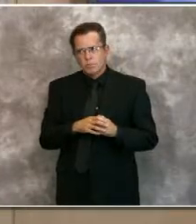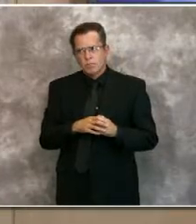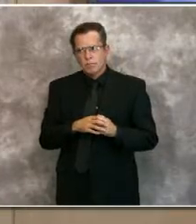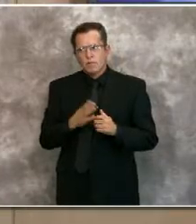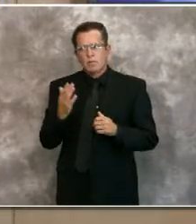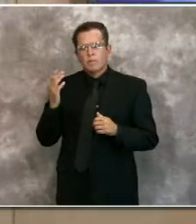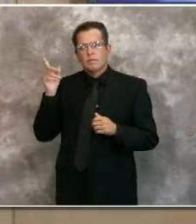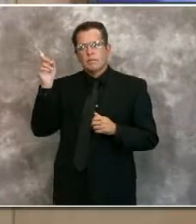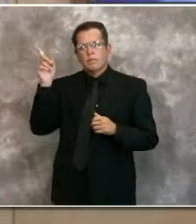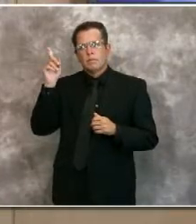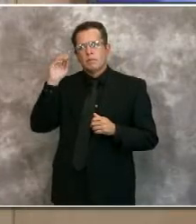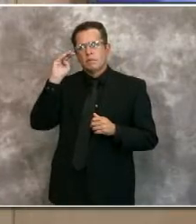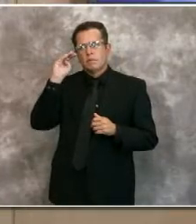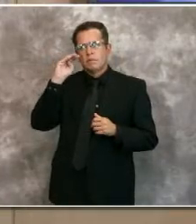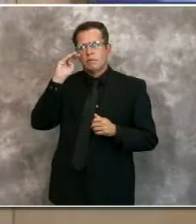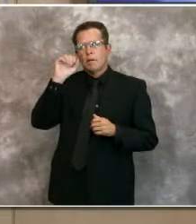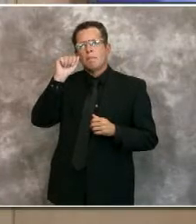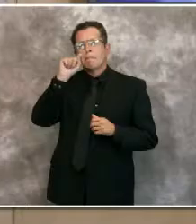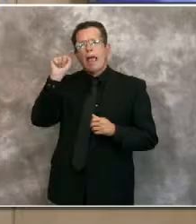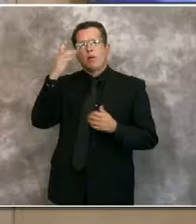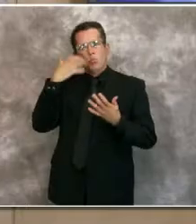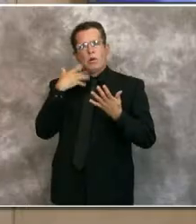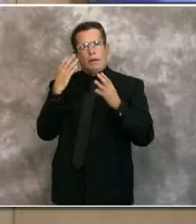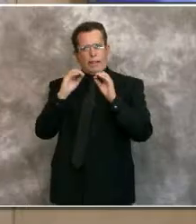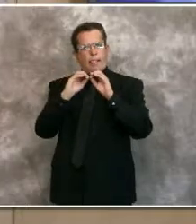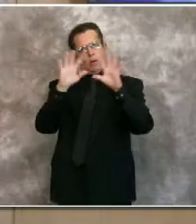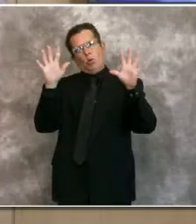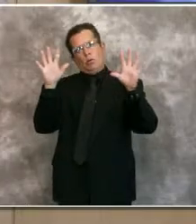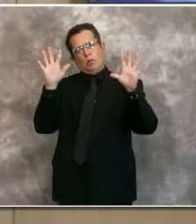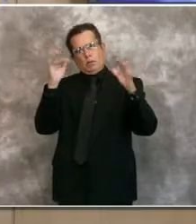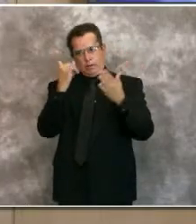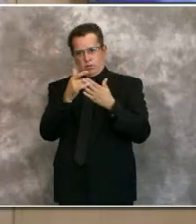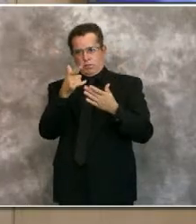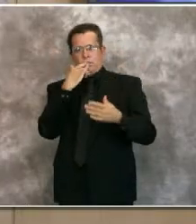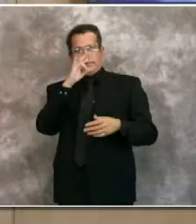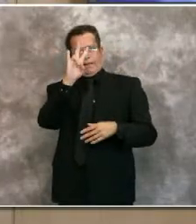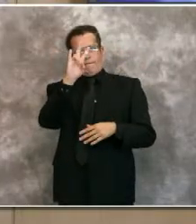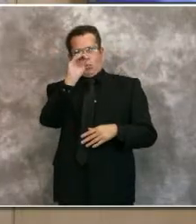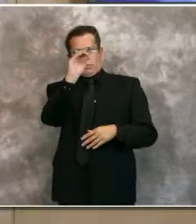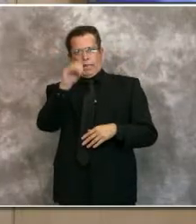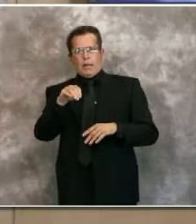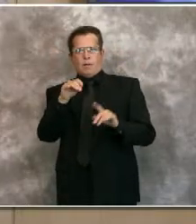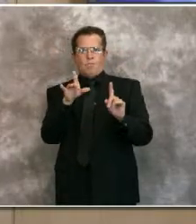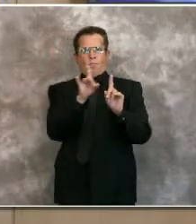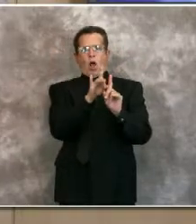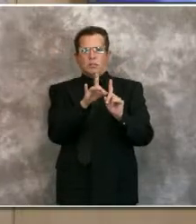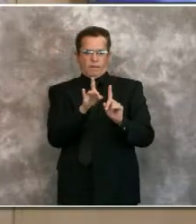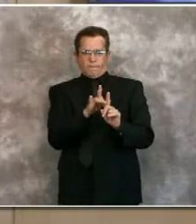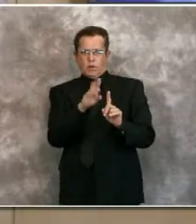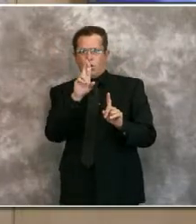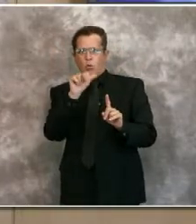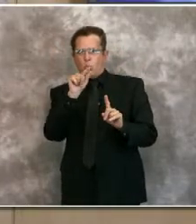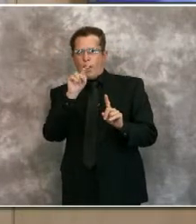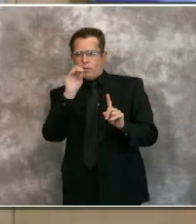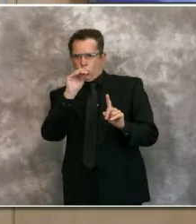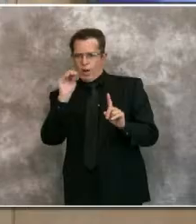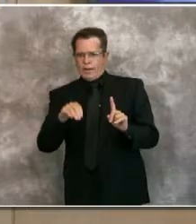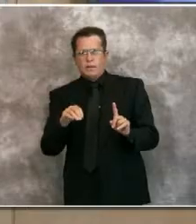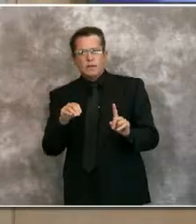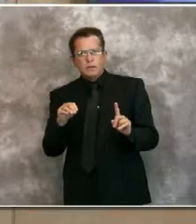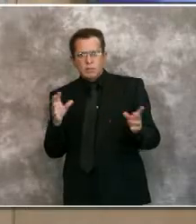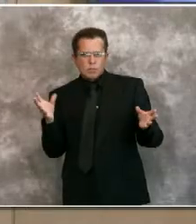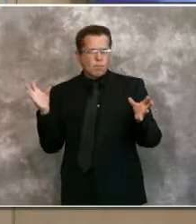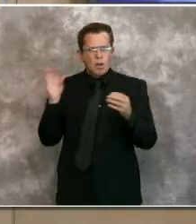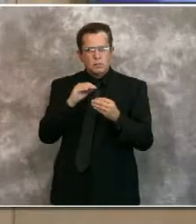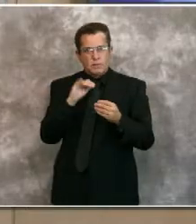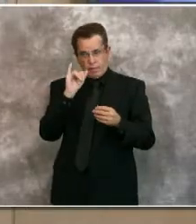Hopefully you can hear me. I just want to be clear. I mean, this is 7% positive rate we're seeing in the highest daily total over the weekend. You